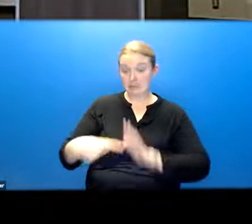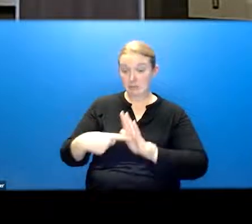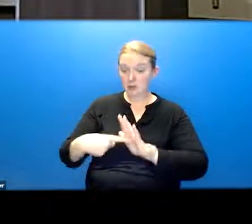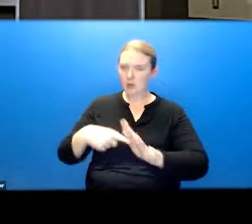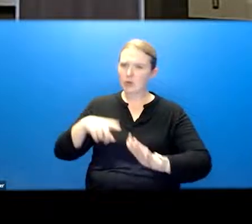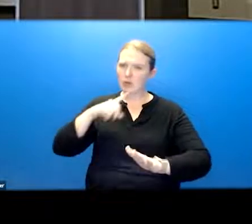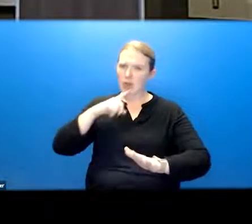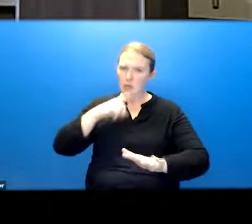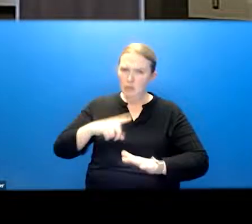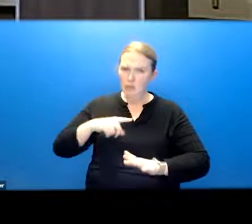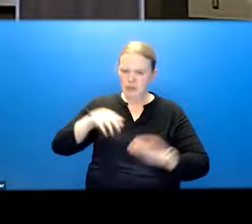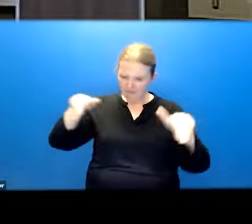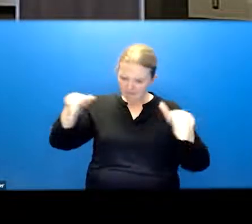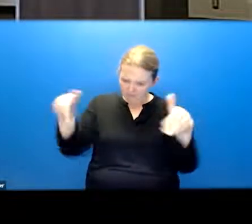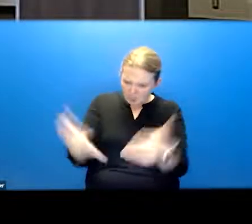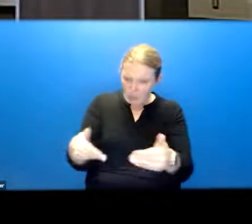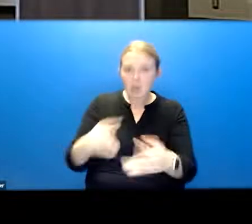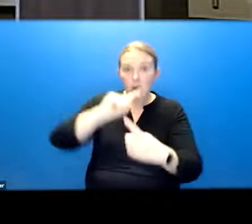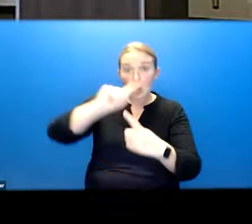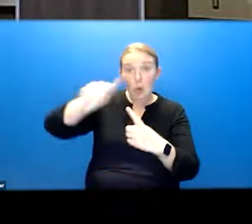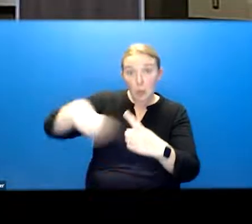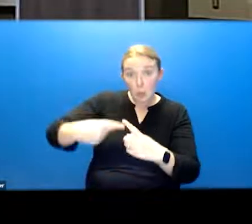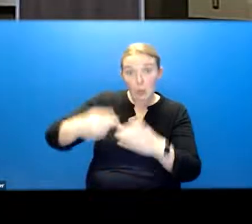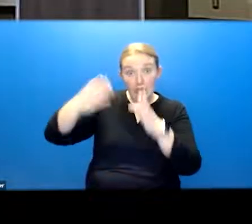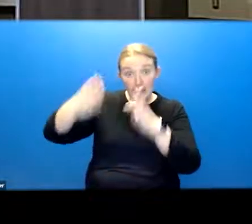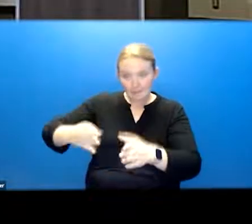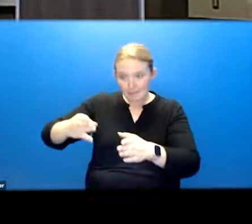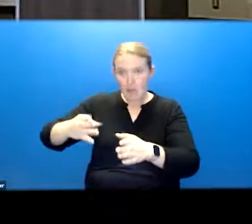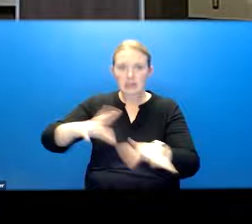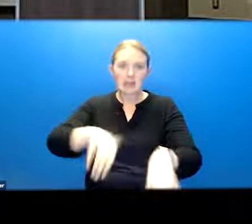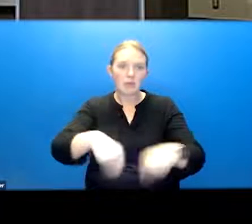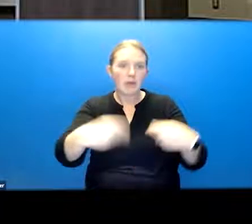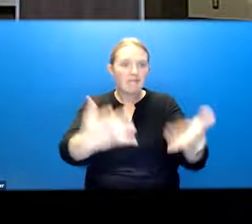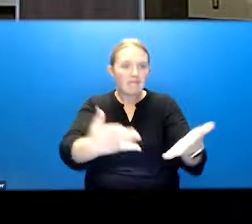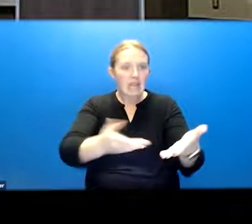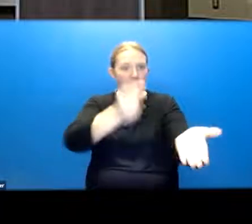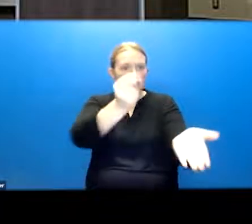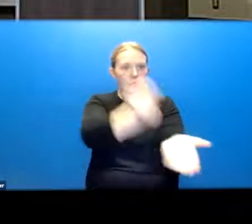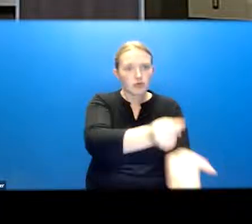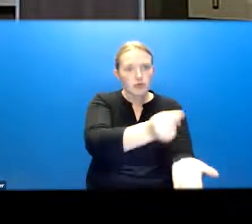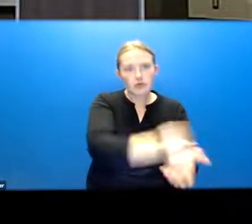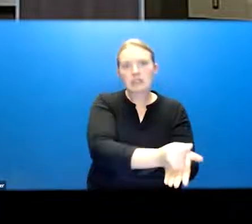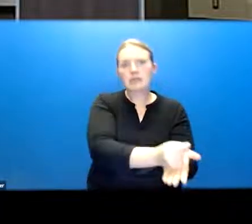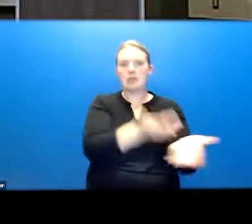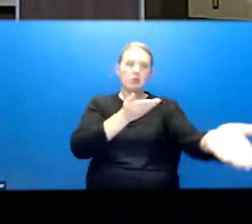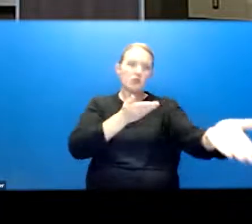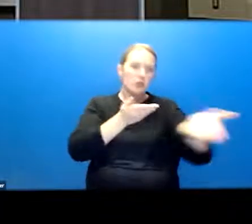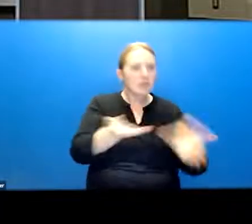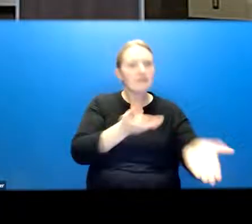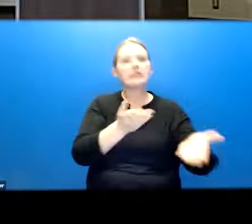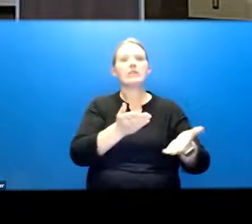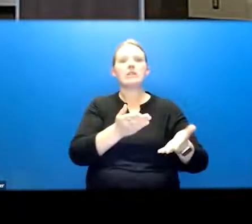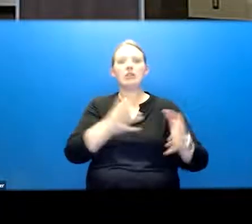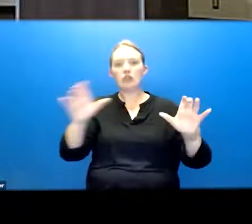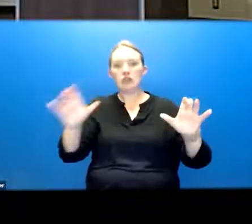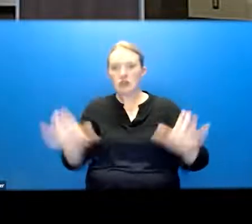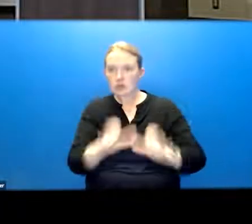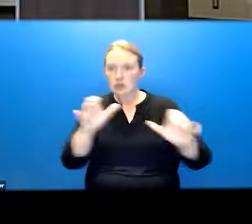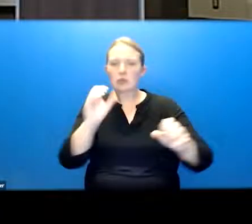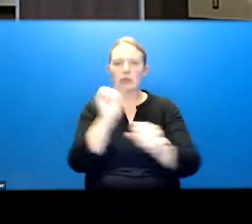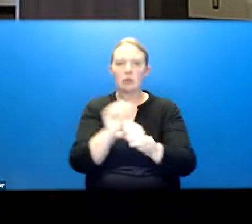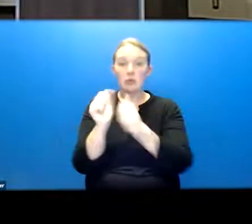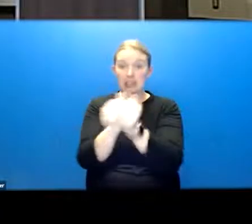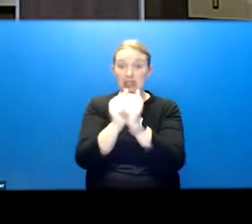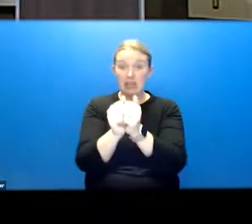in on the fact that once individuals are getting those services and you're going through those modules and you're doing the work with families,